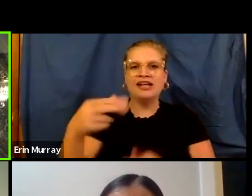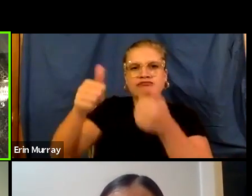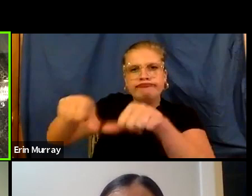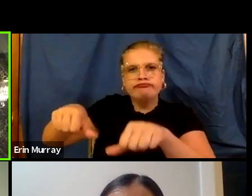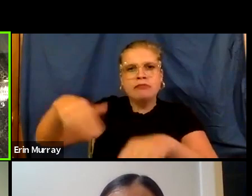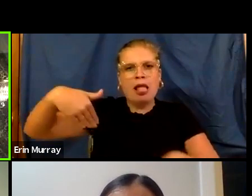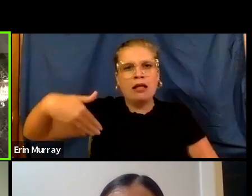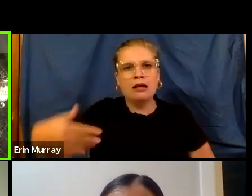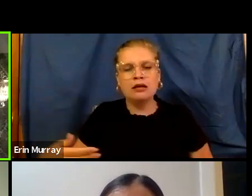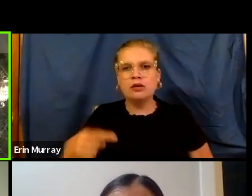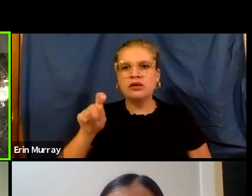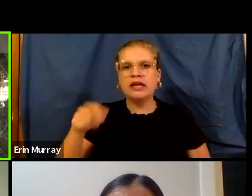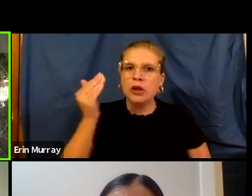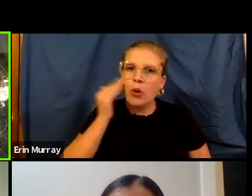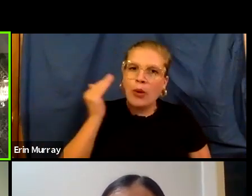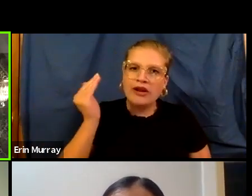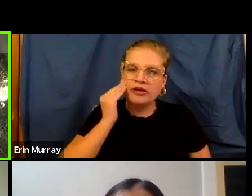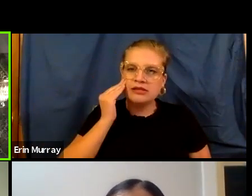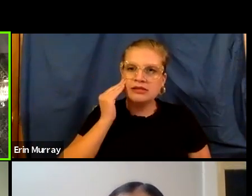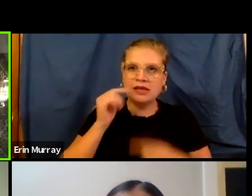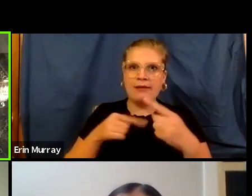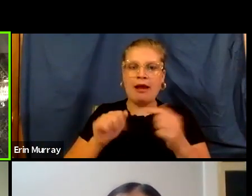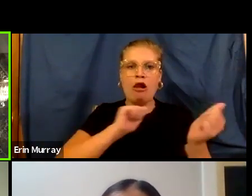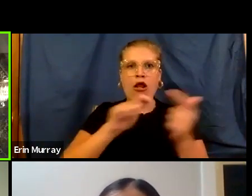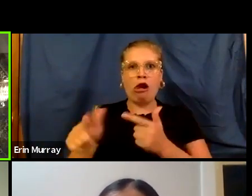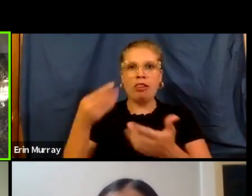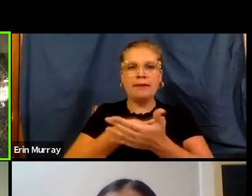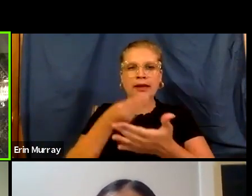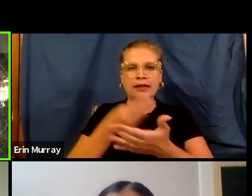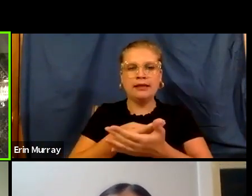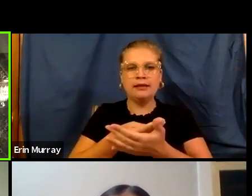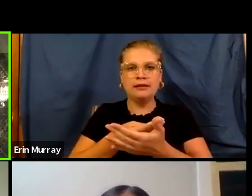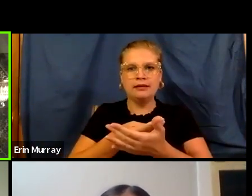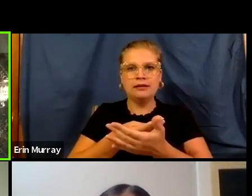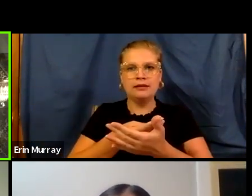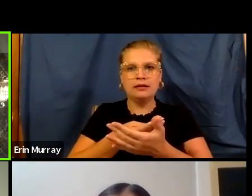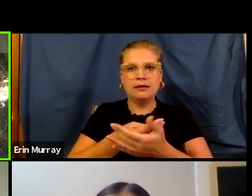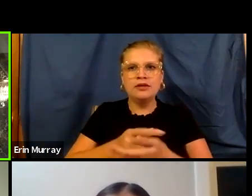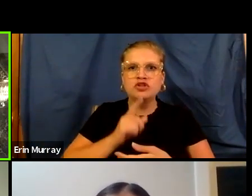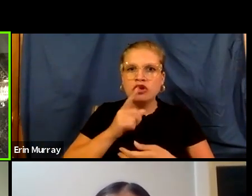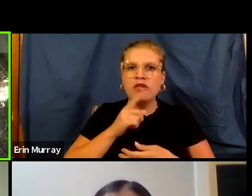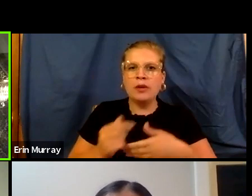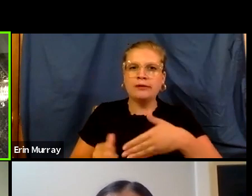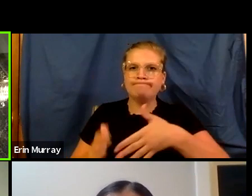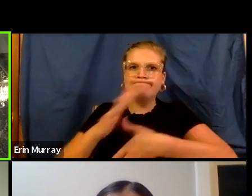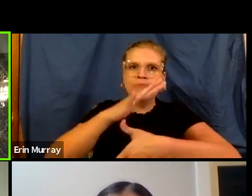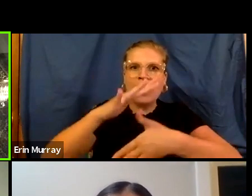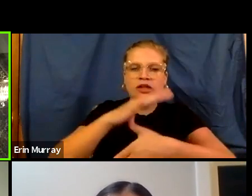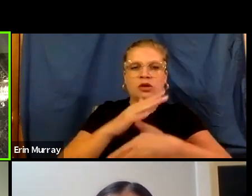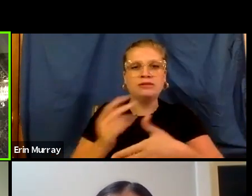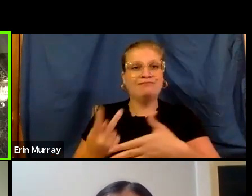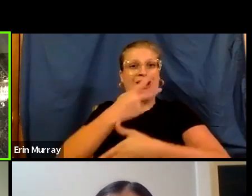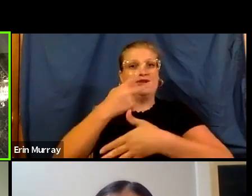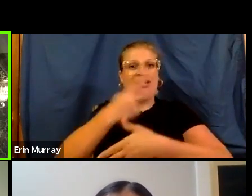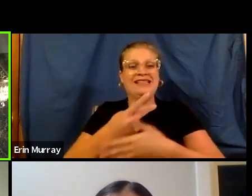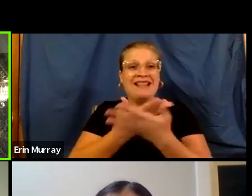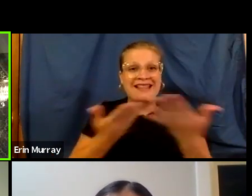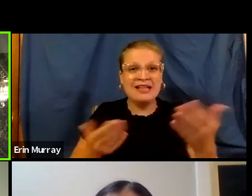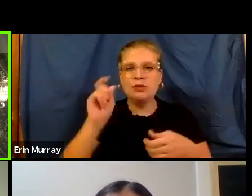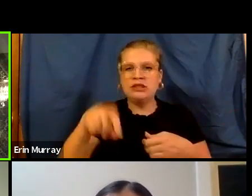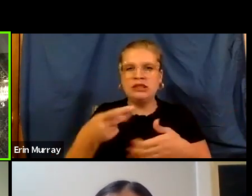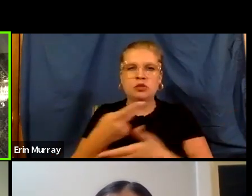have to have an awareness about, all of the money and then making sure that we're prioritizing the things we need to prioritize because